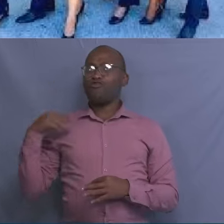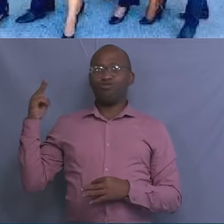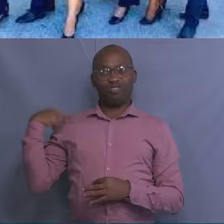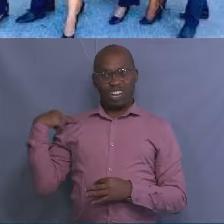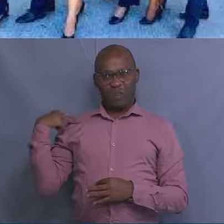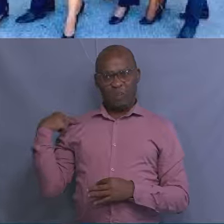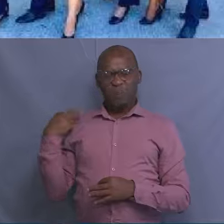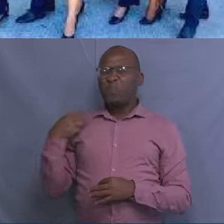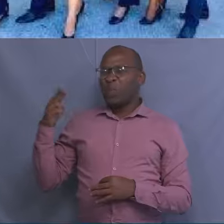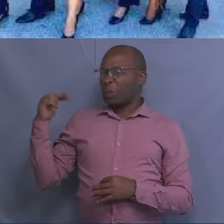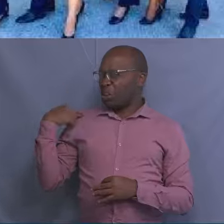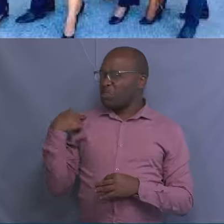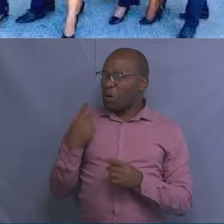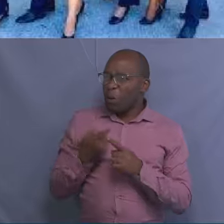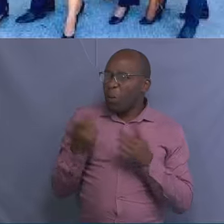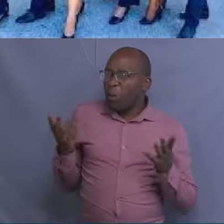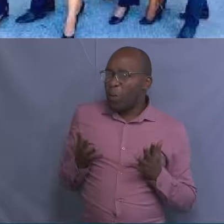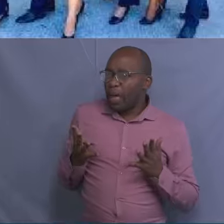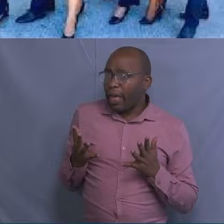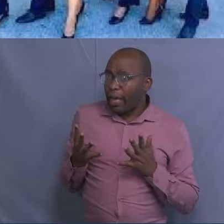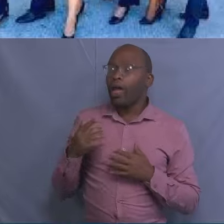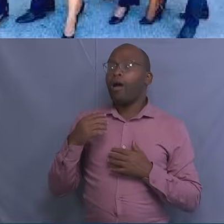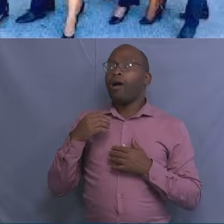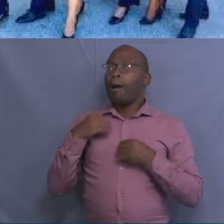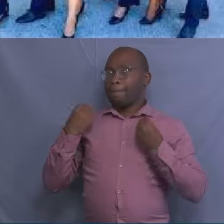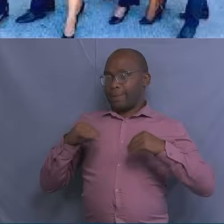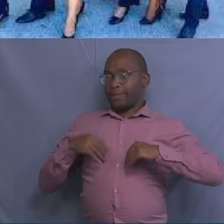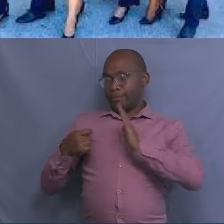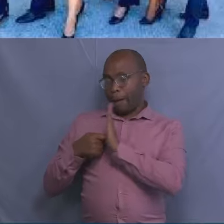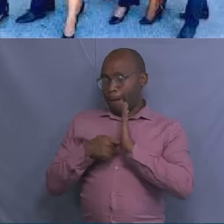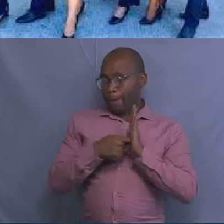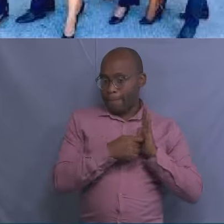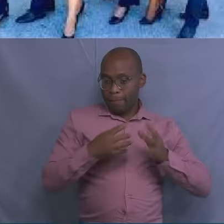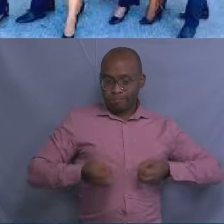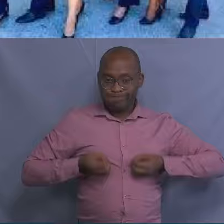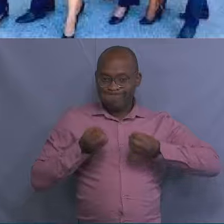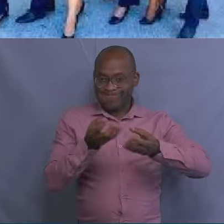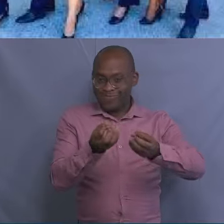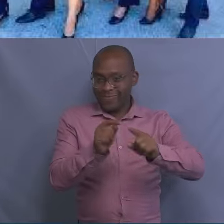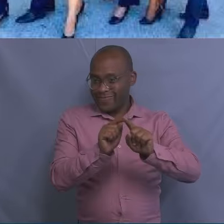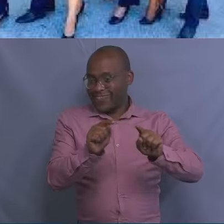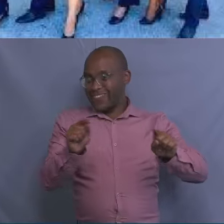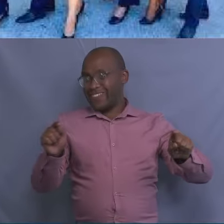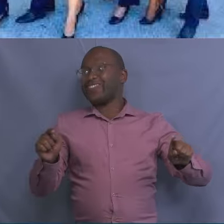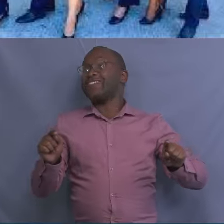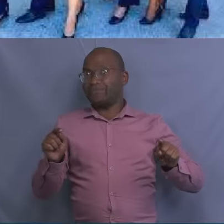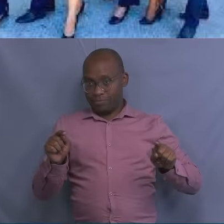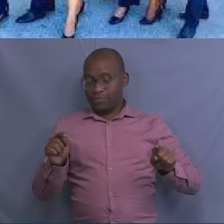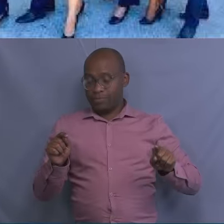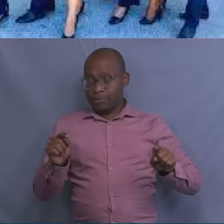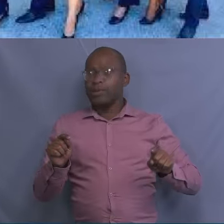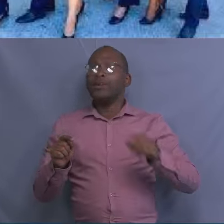uniform. If they don't provide their staff with uniform, they will make an allowance to provide them with a